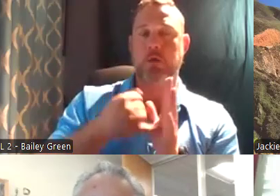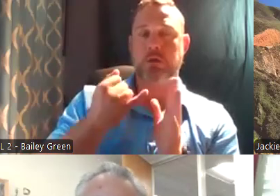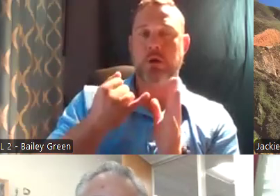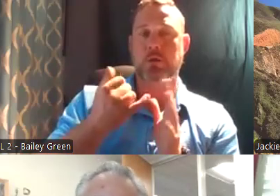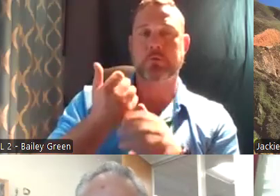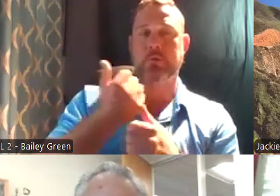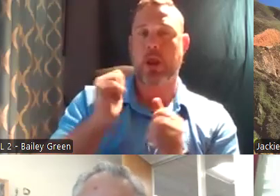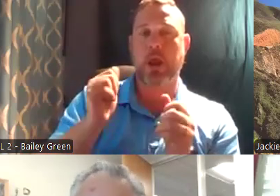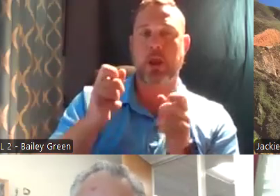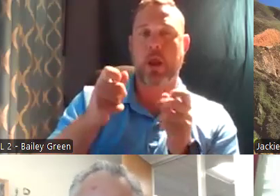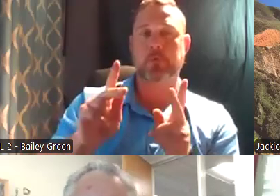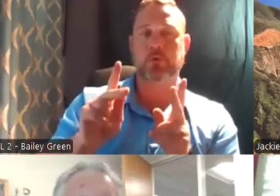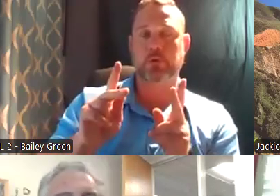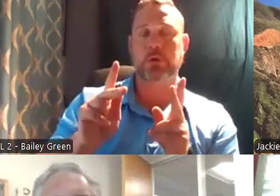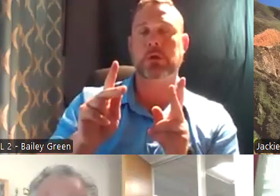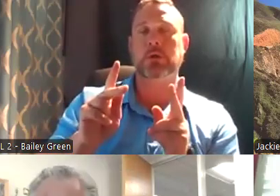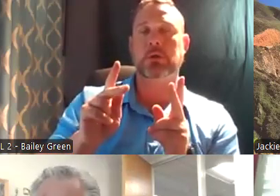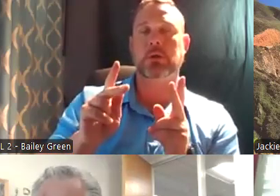any opportunities to,